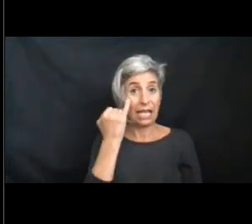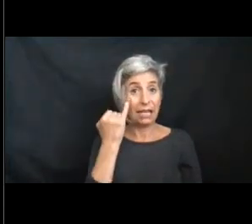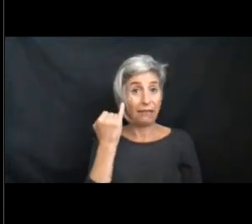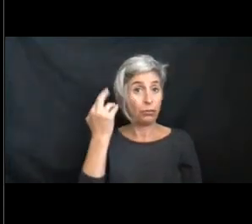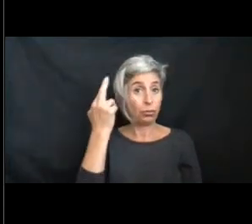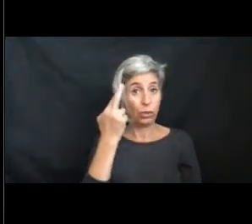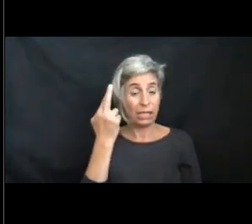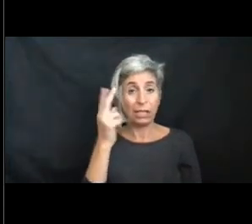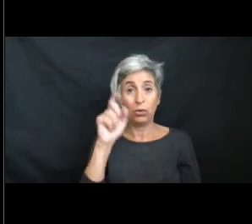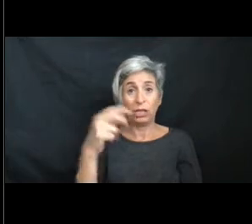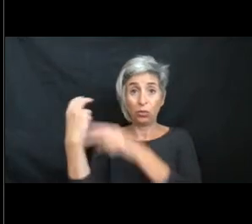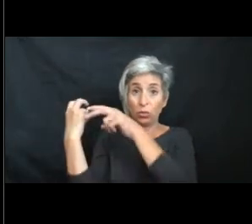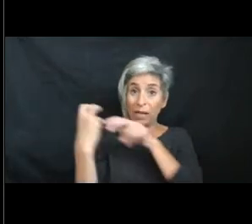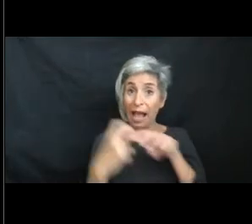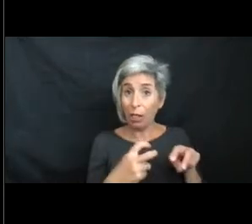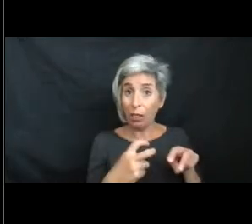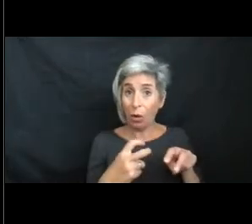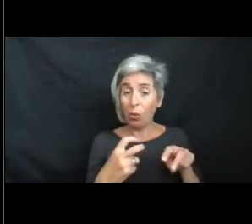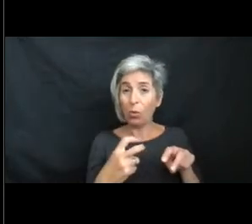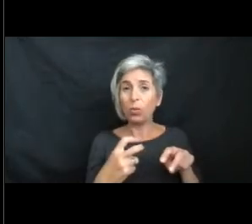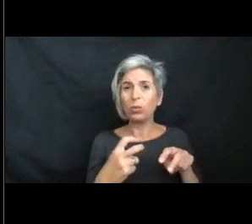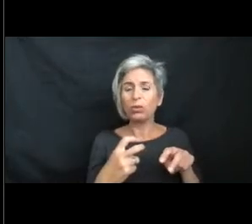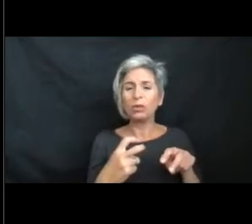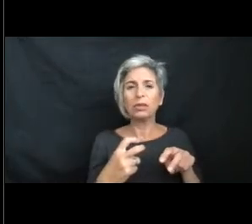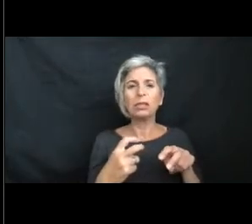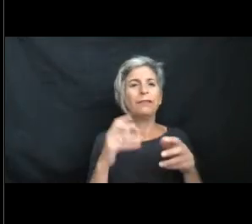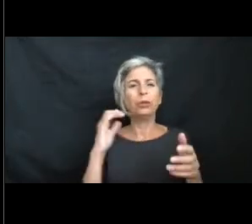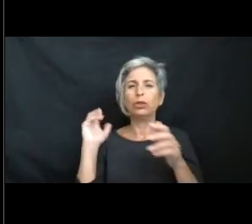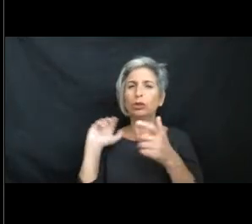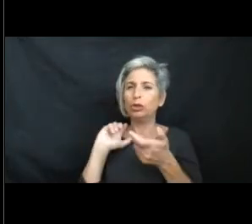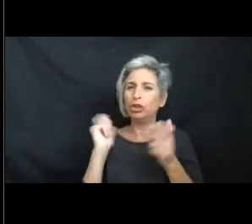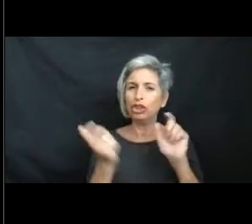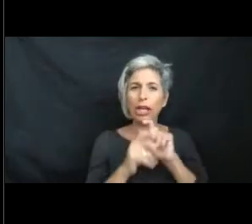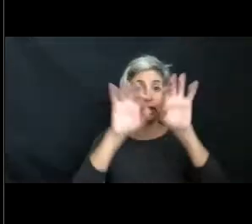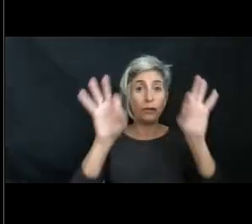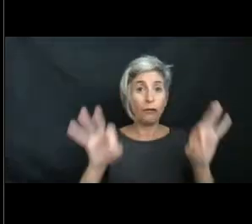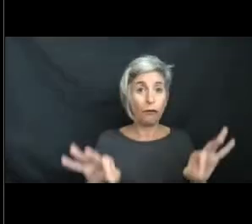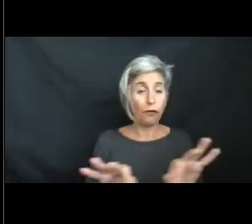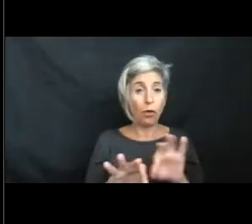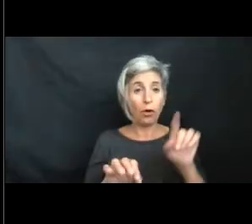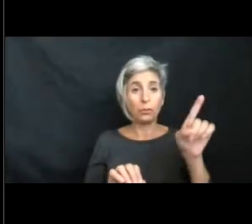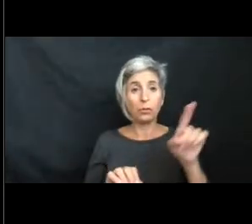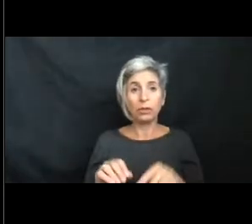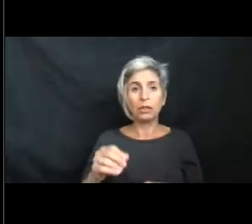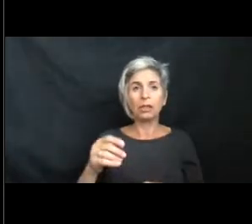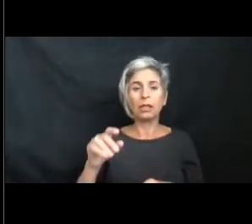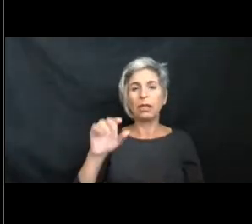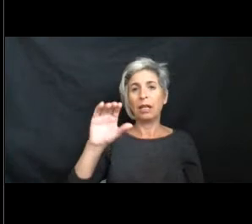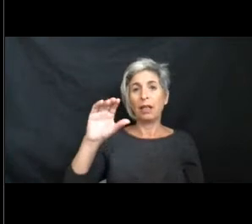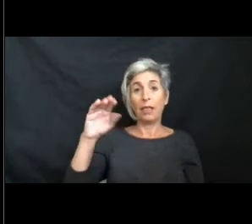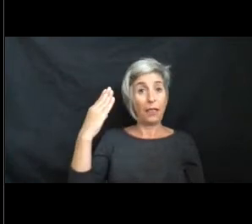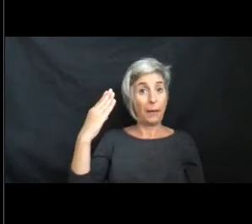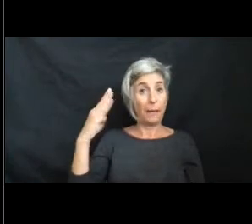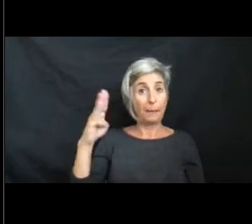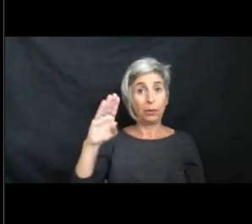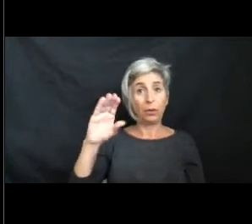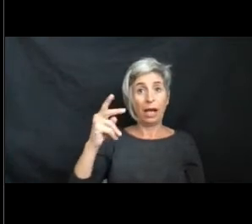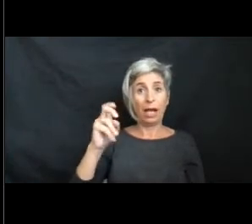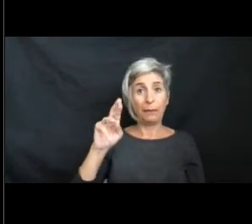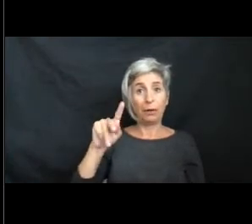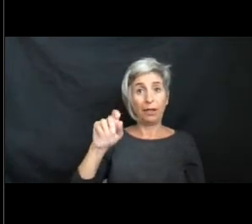to download an AC changeout form, any of these options up here, here's a hyperlink to take you to the city's website where you can find